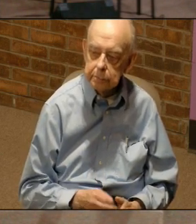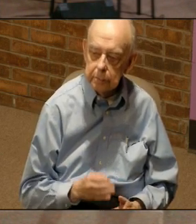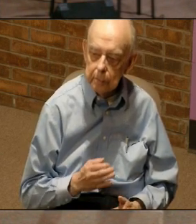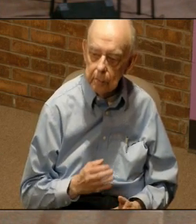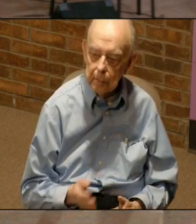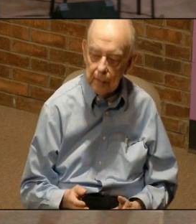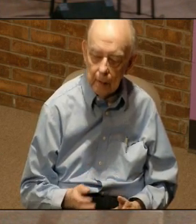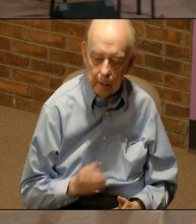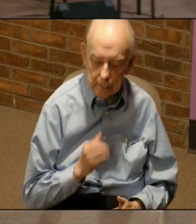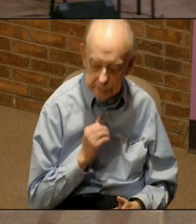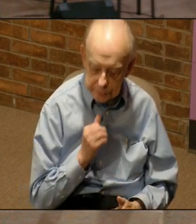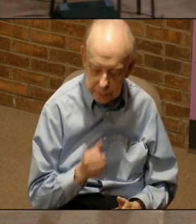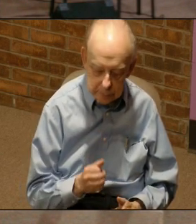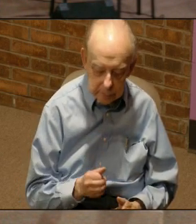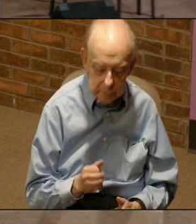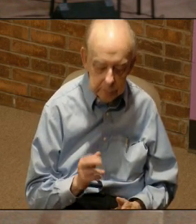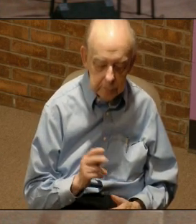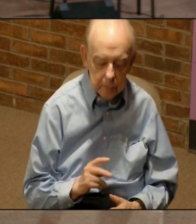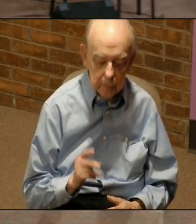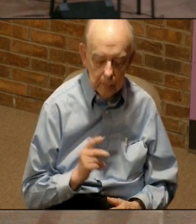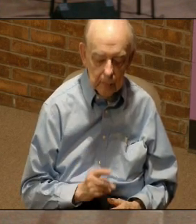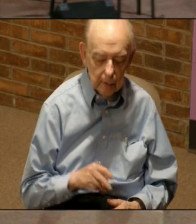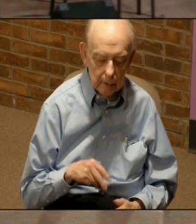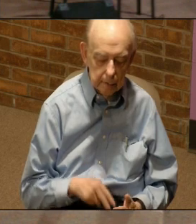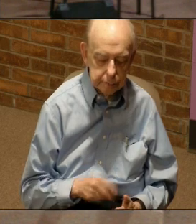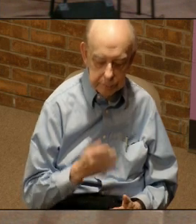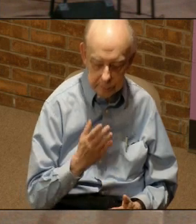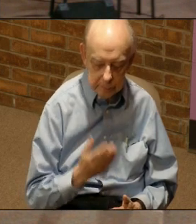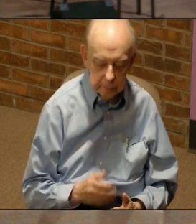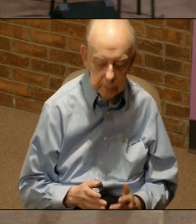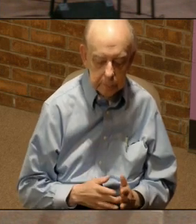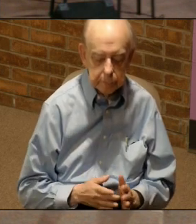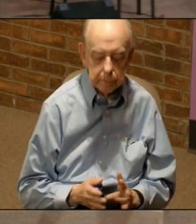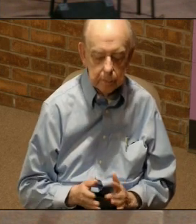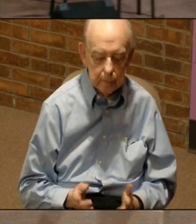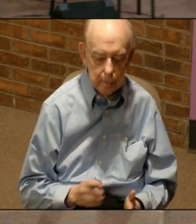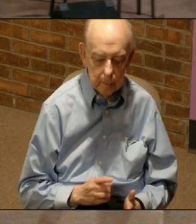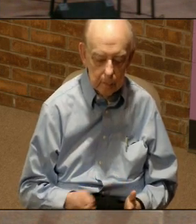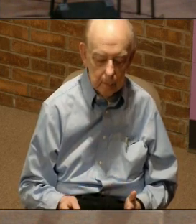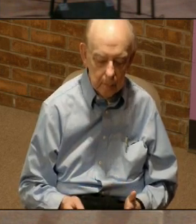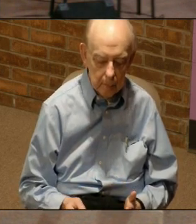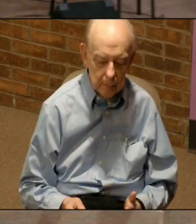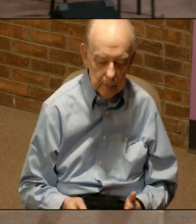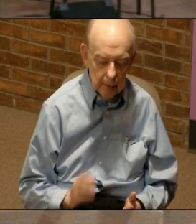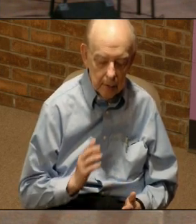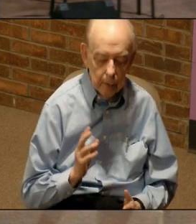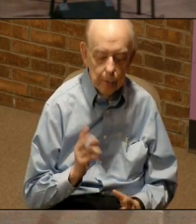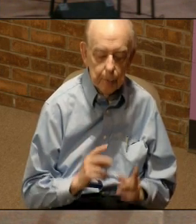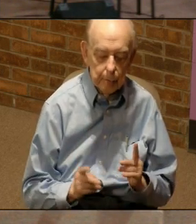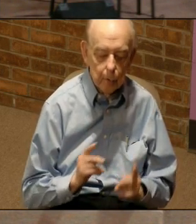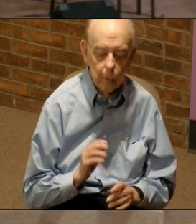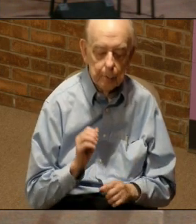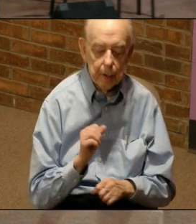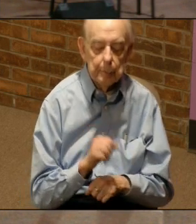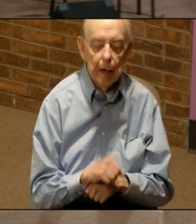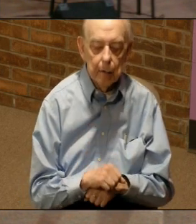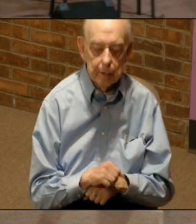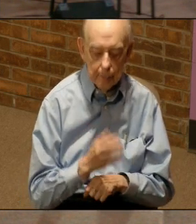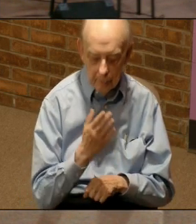There will not be people standing before Jesus, ladies and gentlemen. They will be bowing